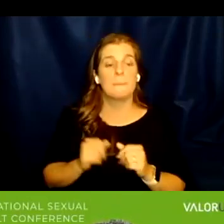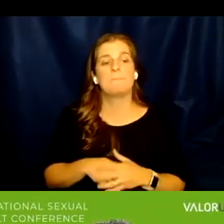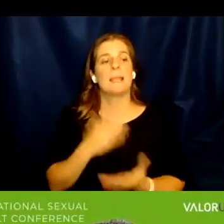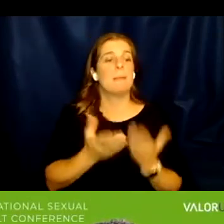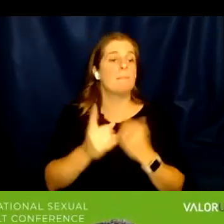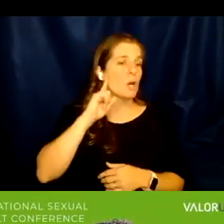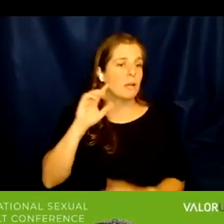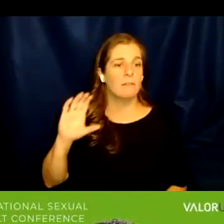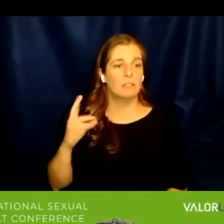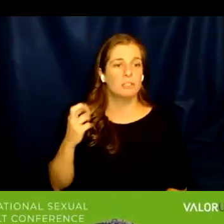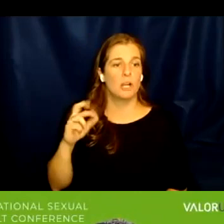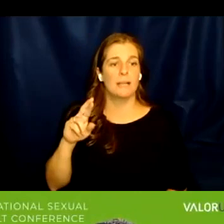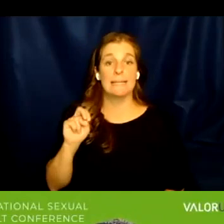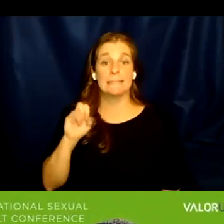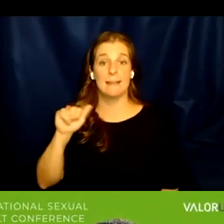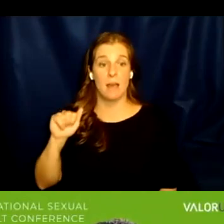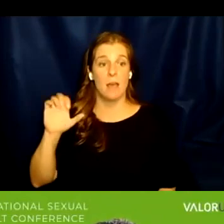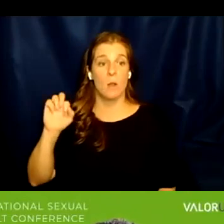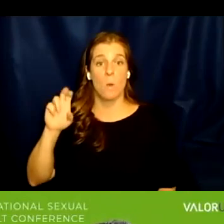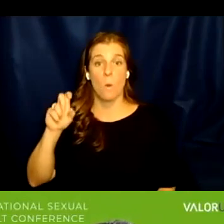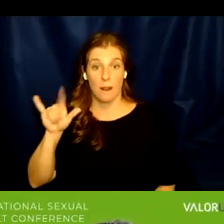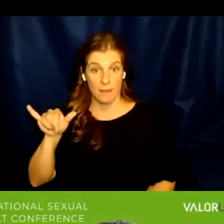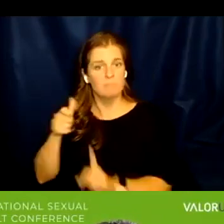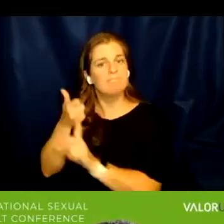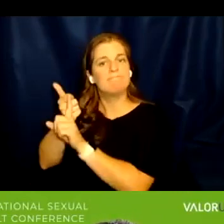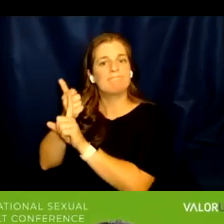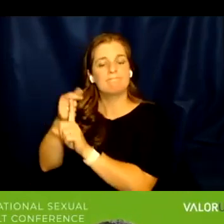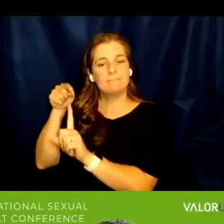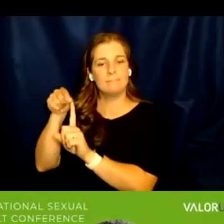Sharnezia Corley, who was subjected to a